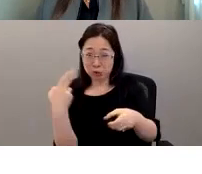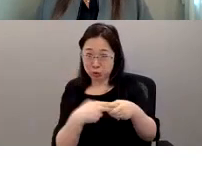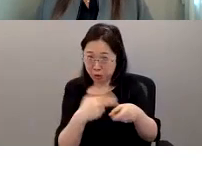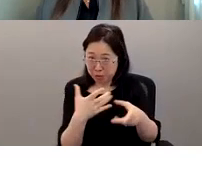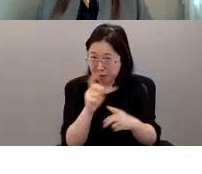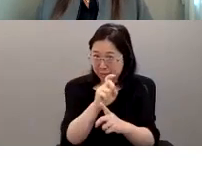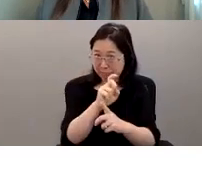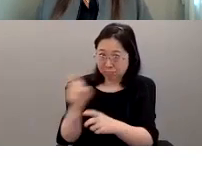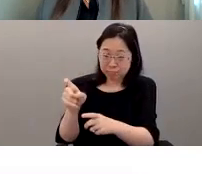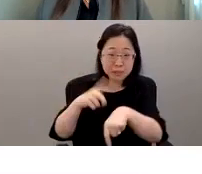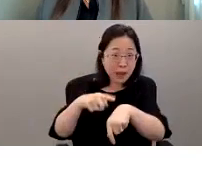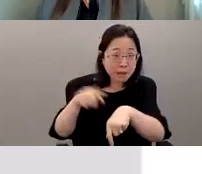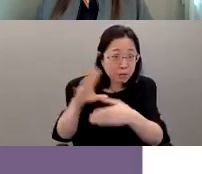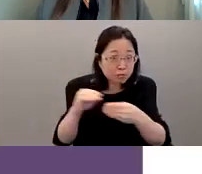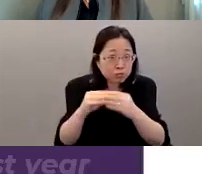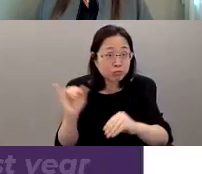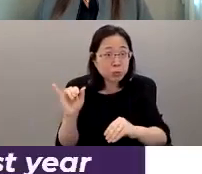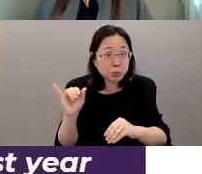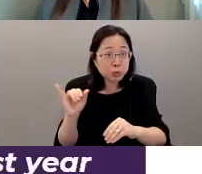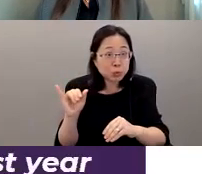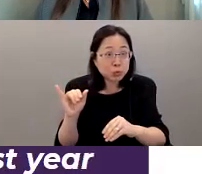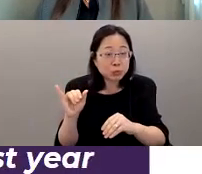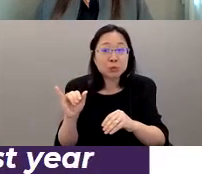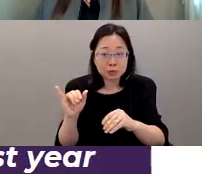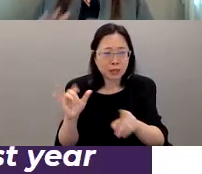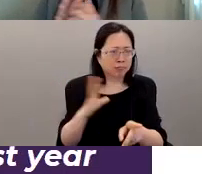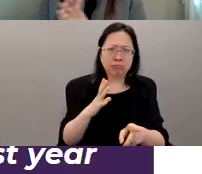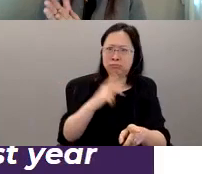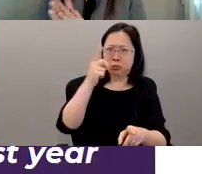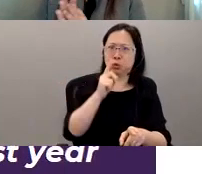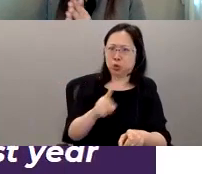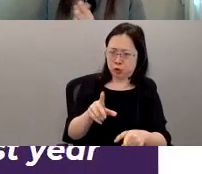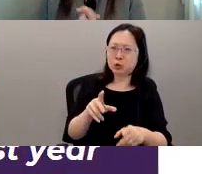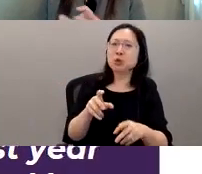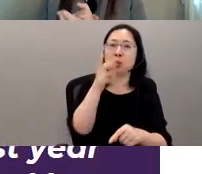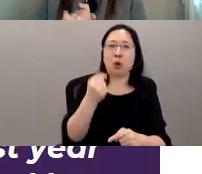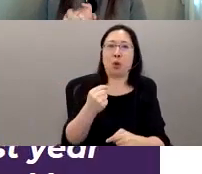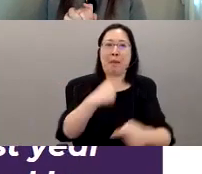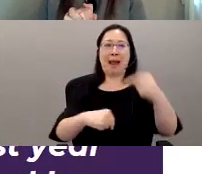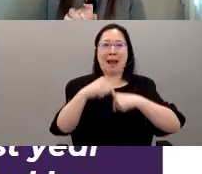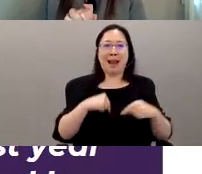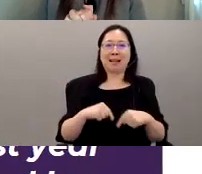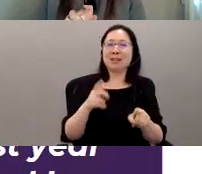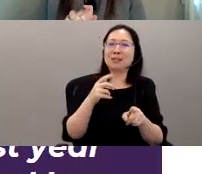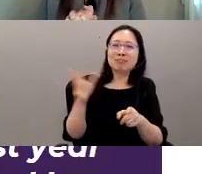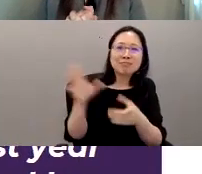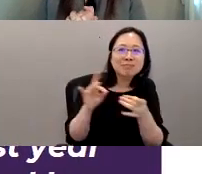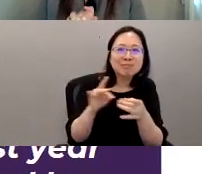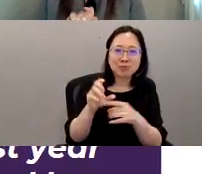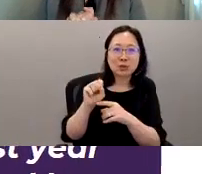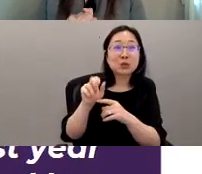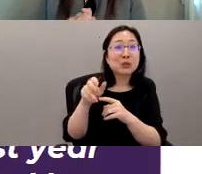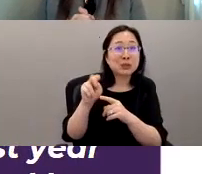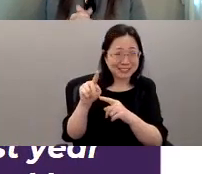Susan a opportunity. I'll just promote her to panelist. Absolutely. So we're going to go back and hear from Susan Steele. She was able to